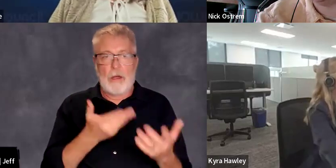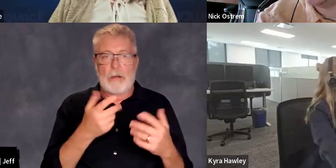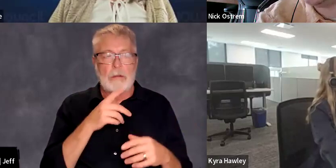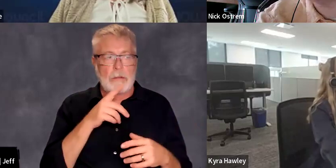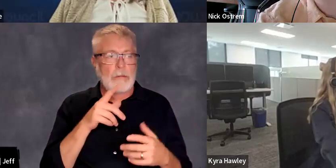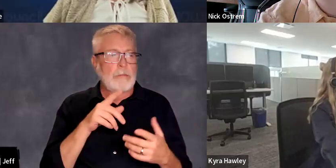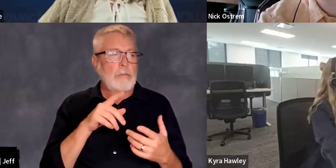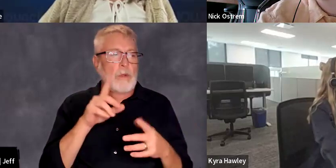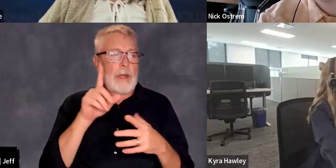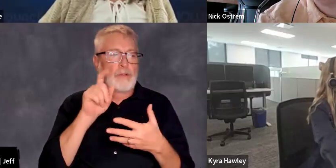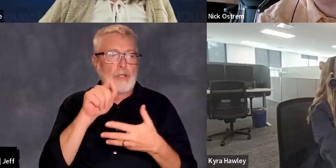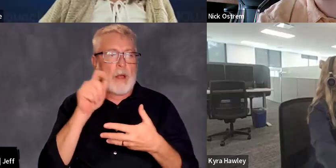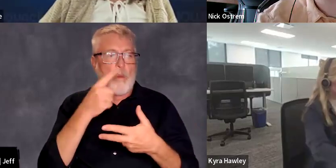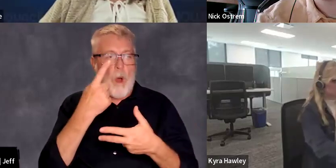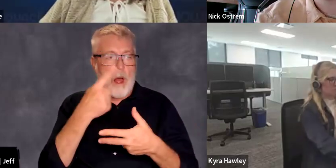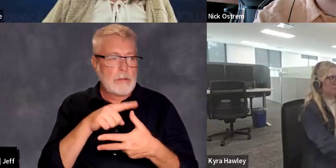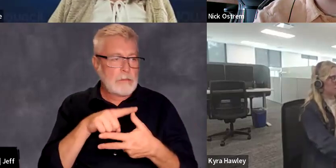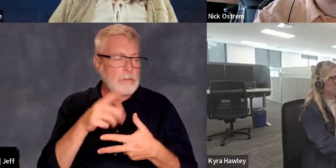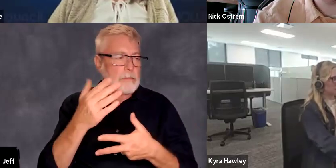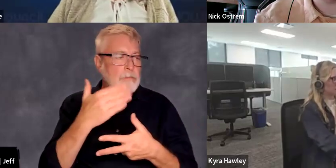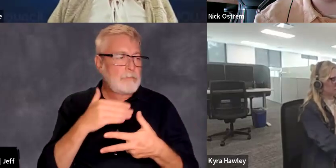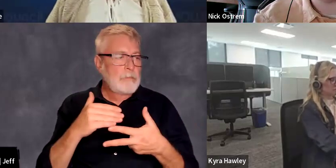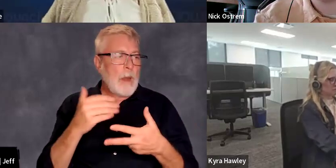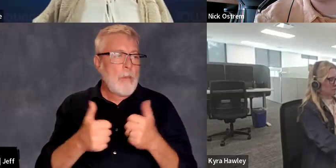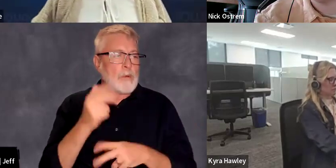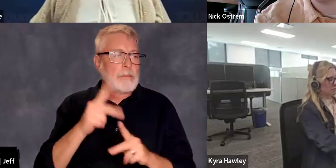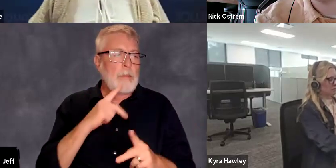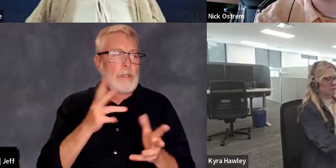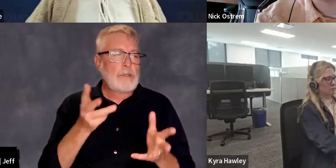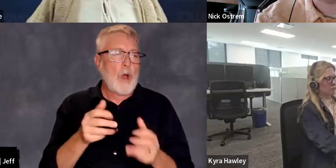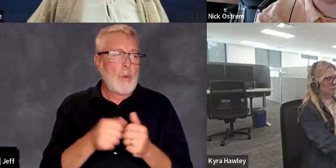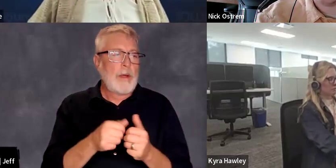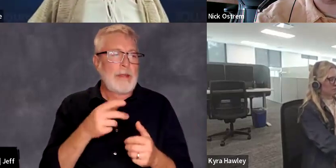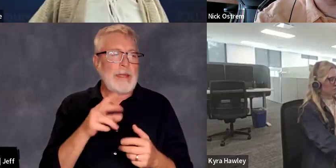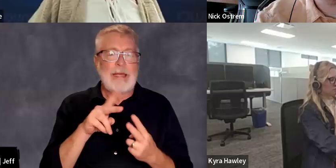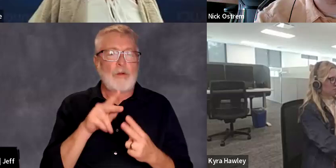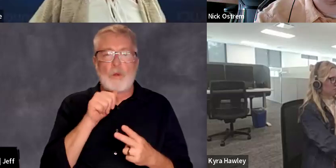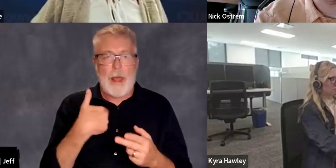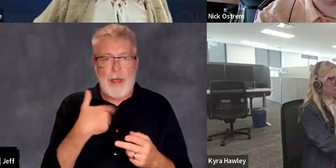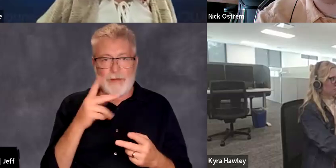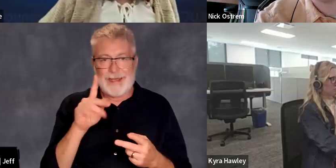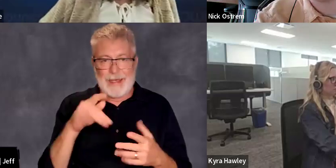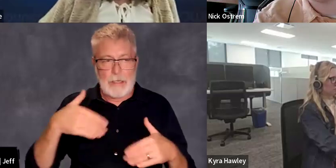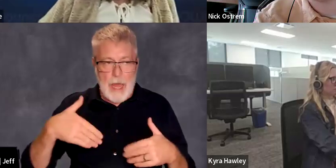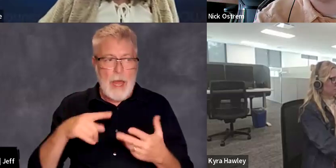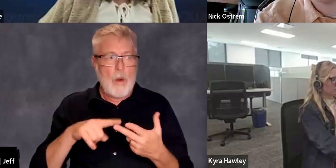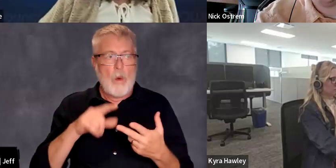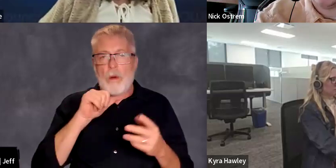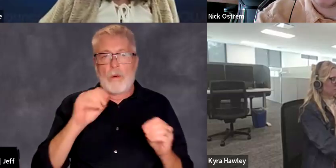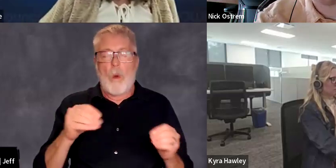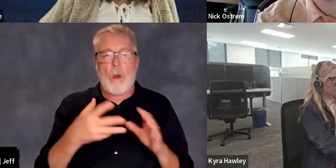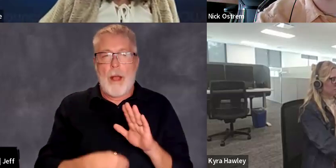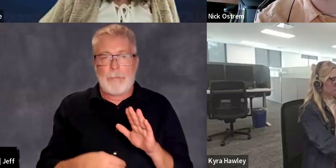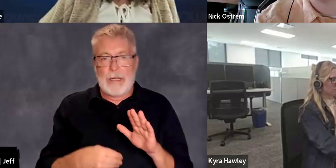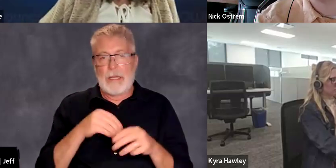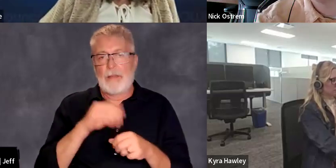select answer 1. Um, Most people we talk to either do not have a kit or do not have the copies of these things in